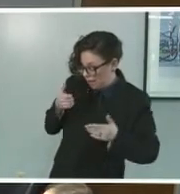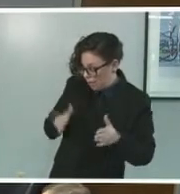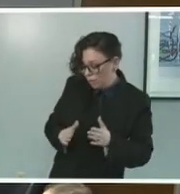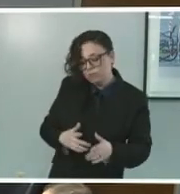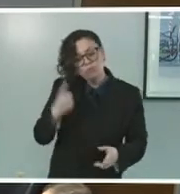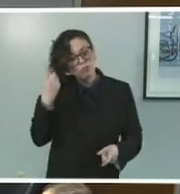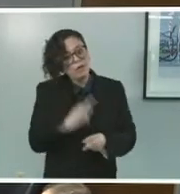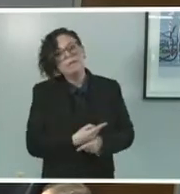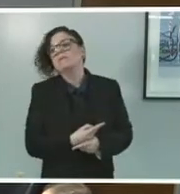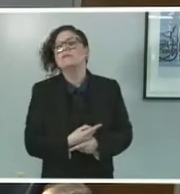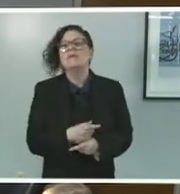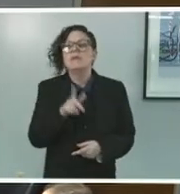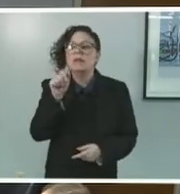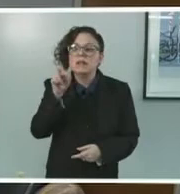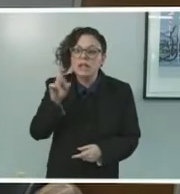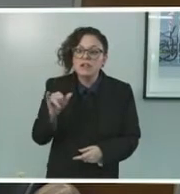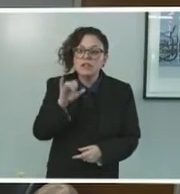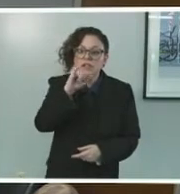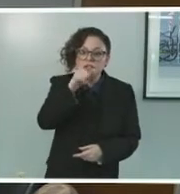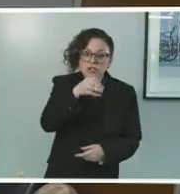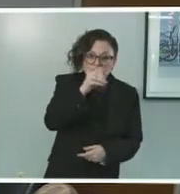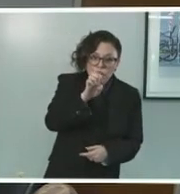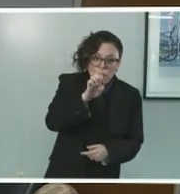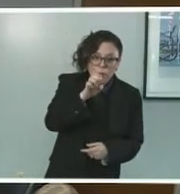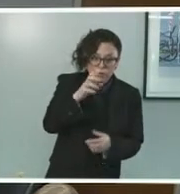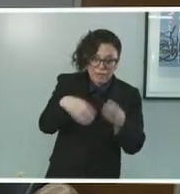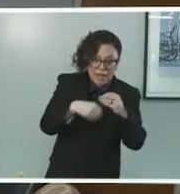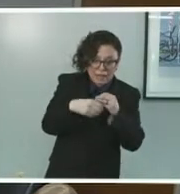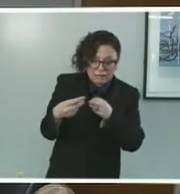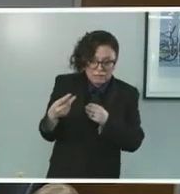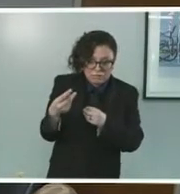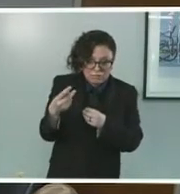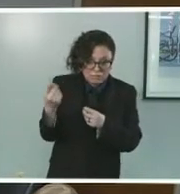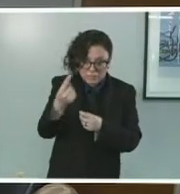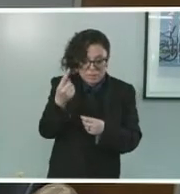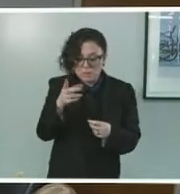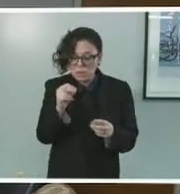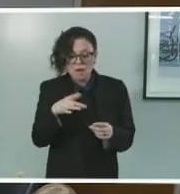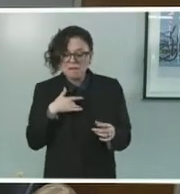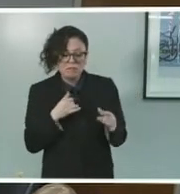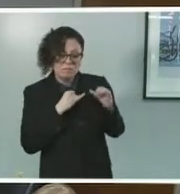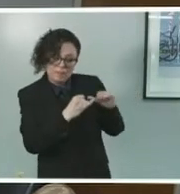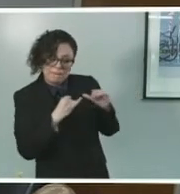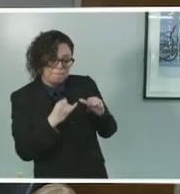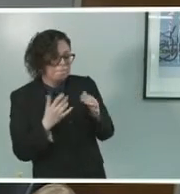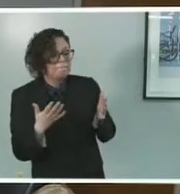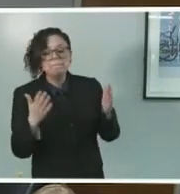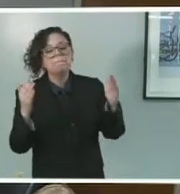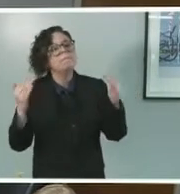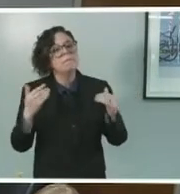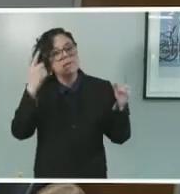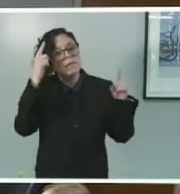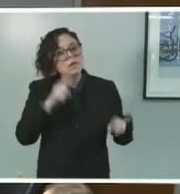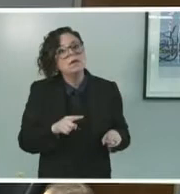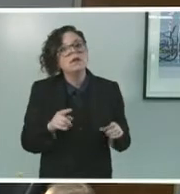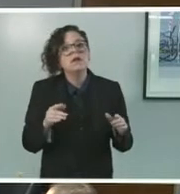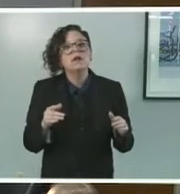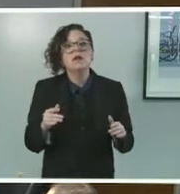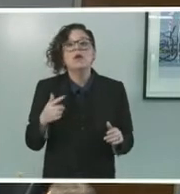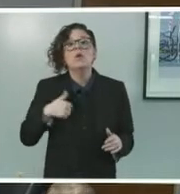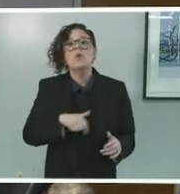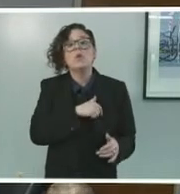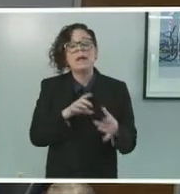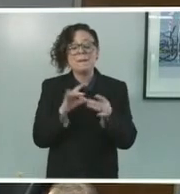Joe? I think it's pretty consistent on the county side. Okay. We mentioned